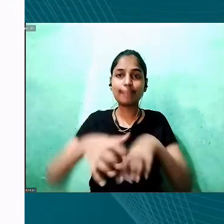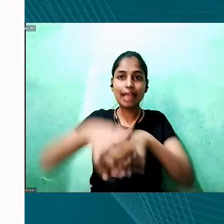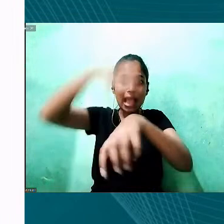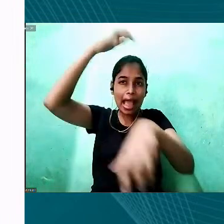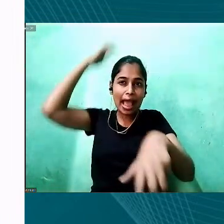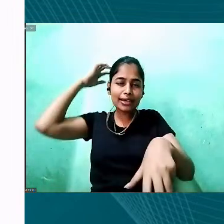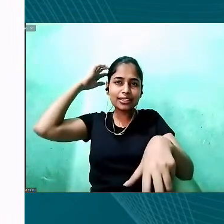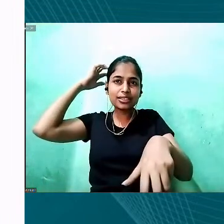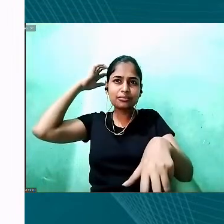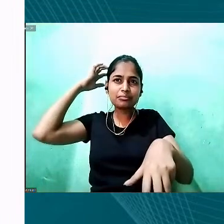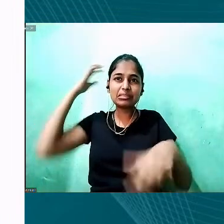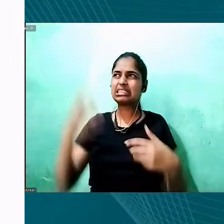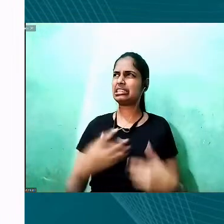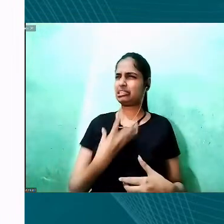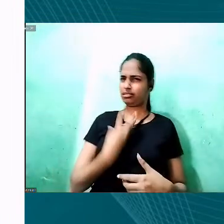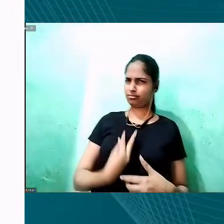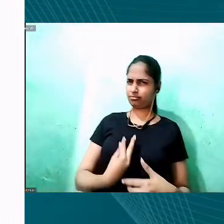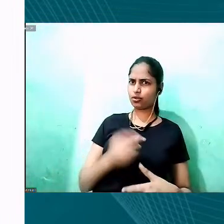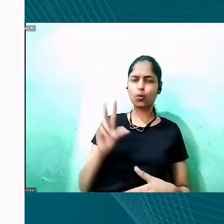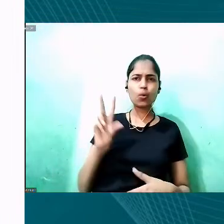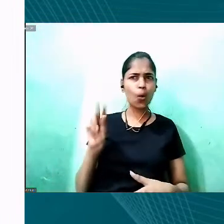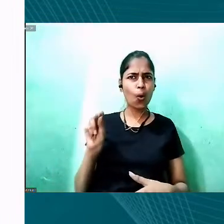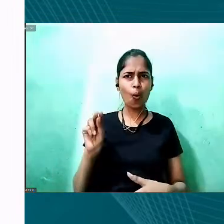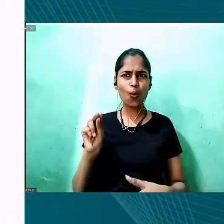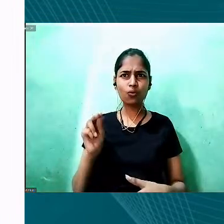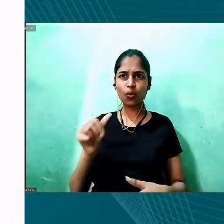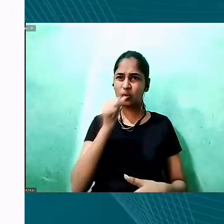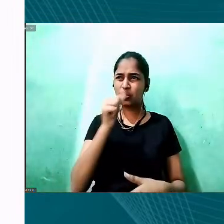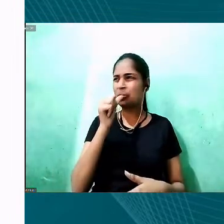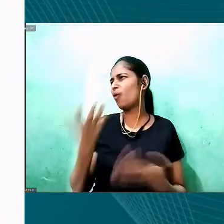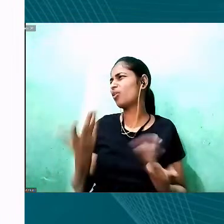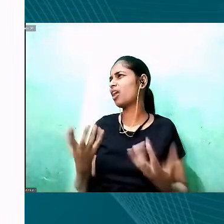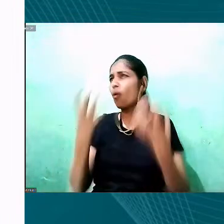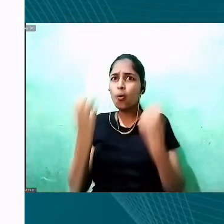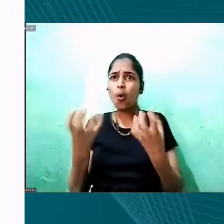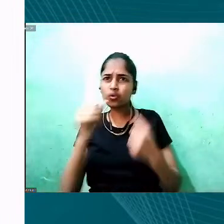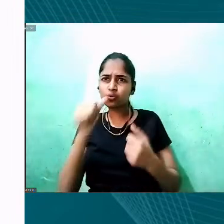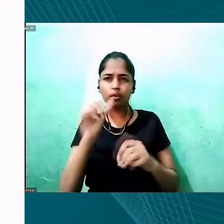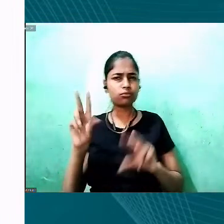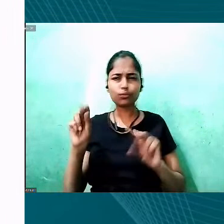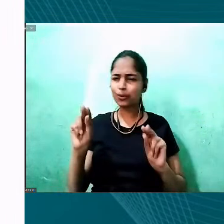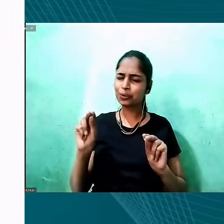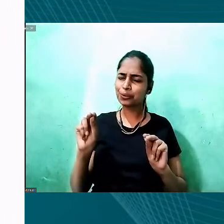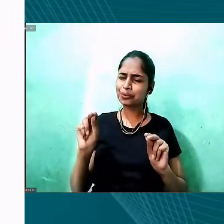love playing with ping pong balls and marbles.